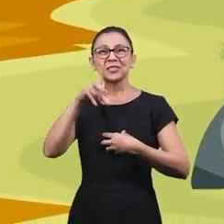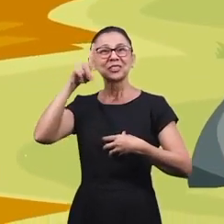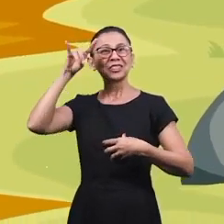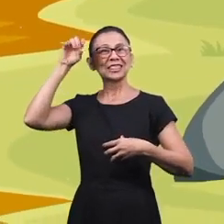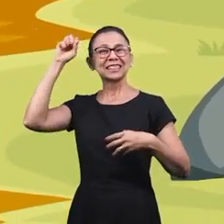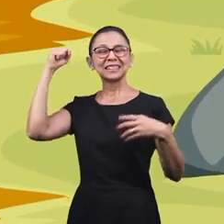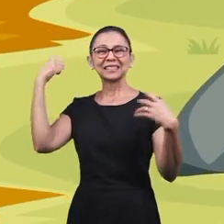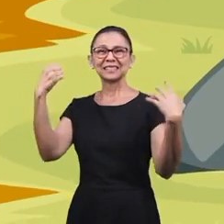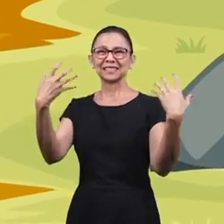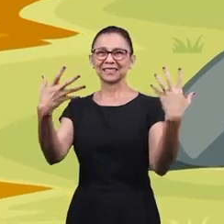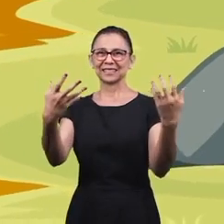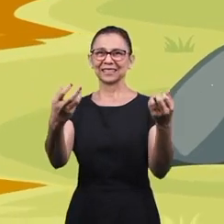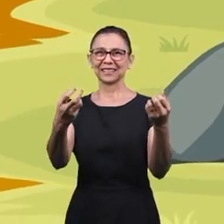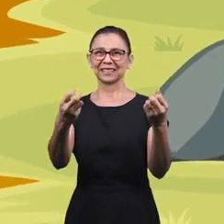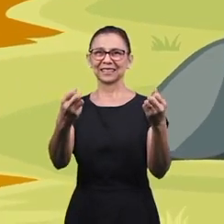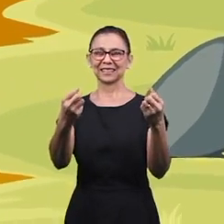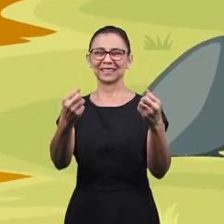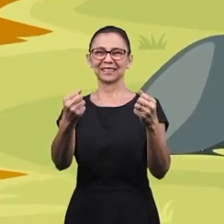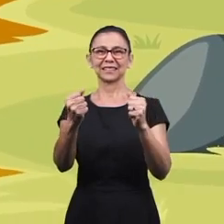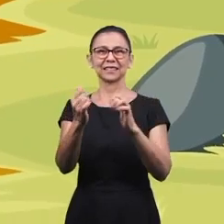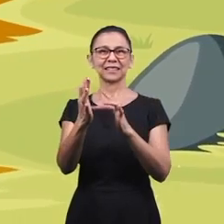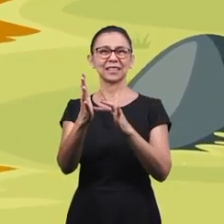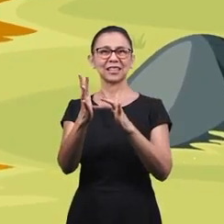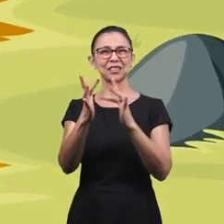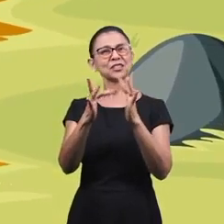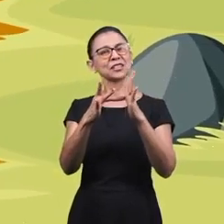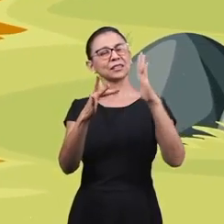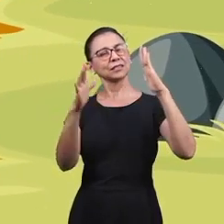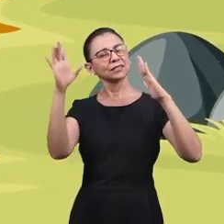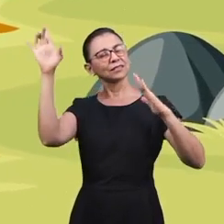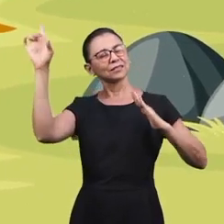When Jesus made his home in my heart.